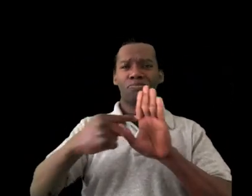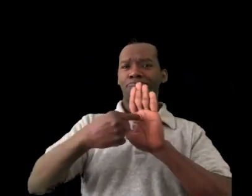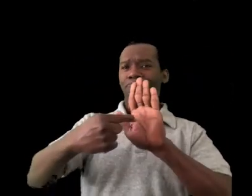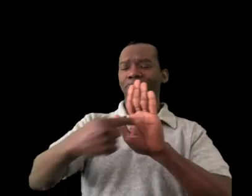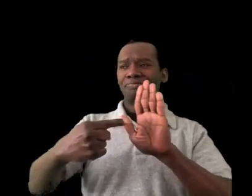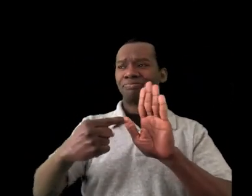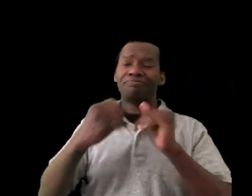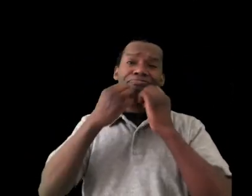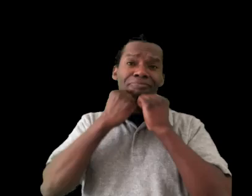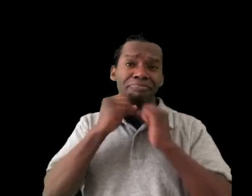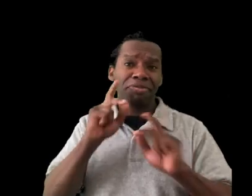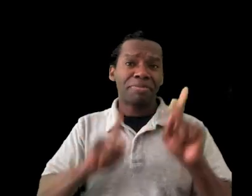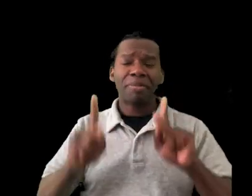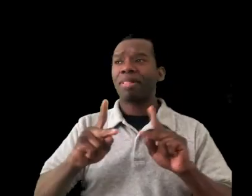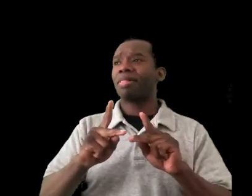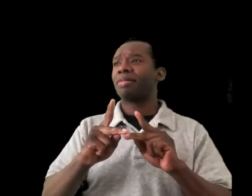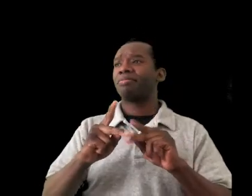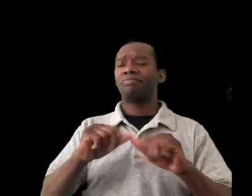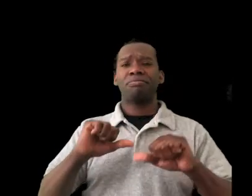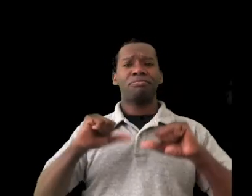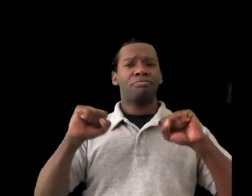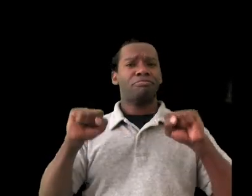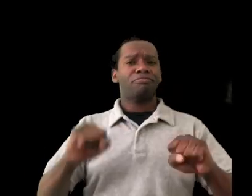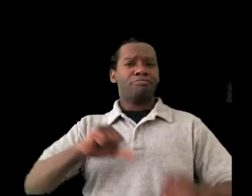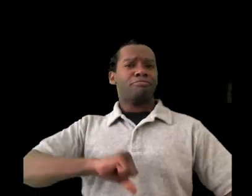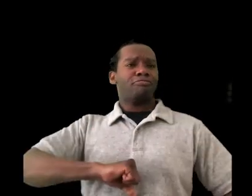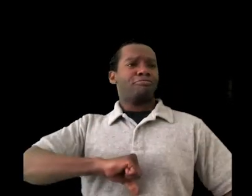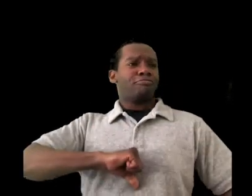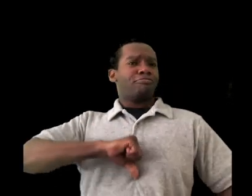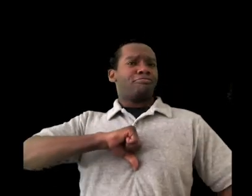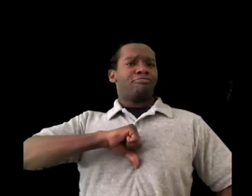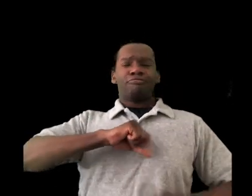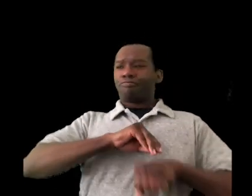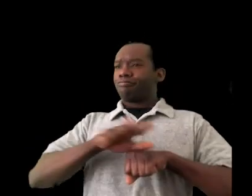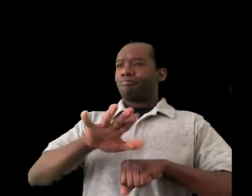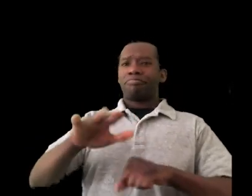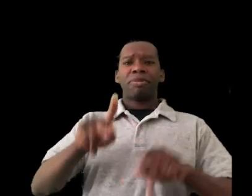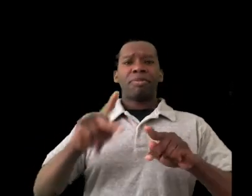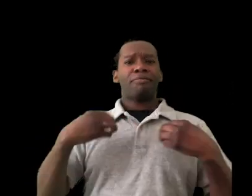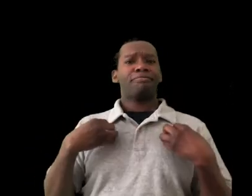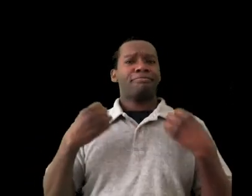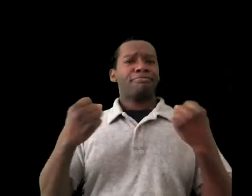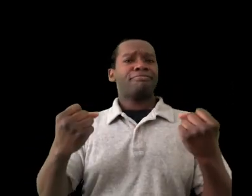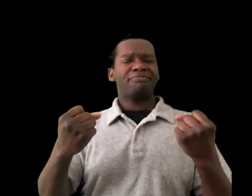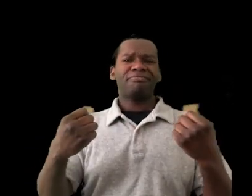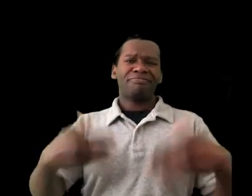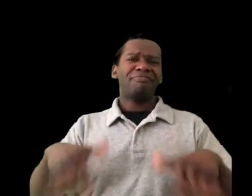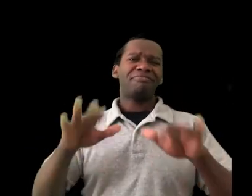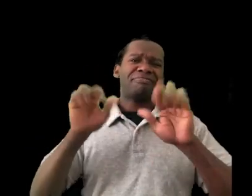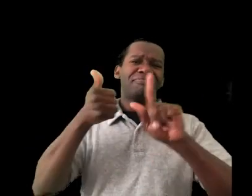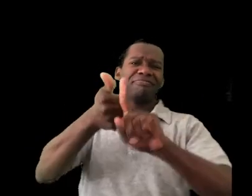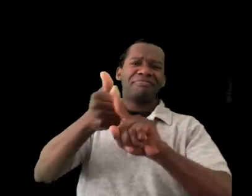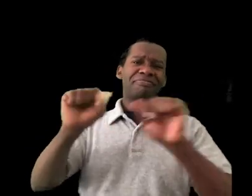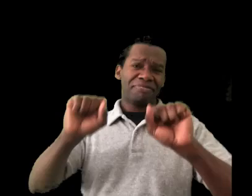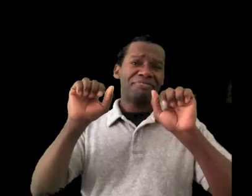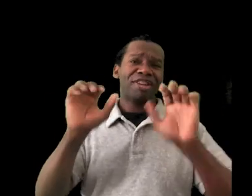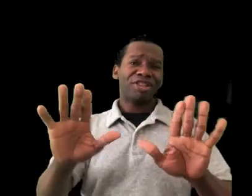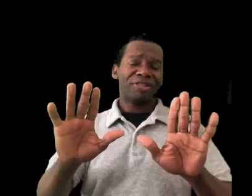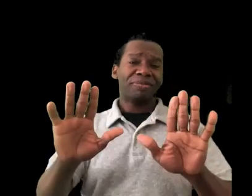his presence, his professionalism, his caring, his